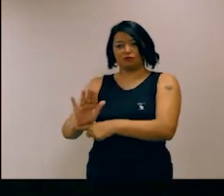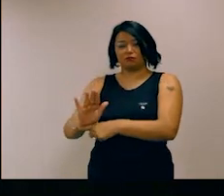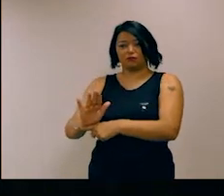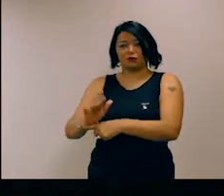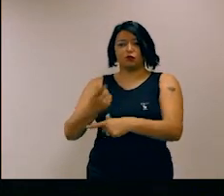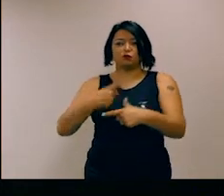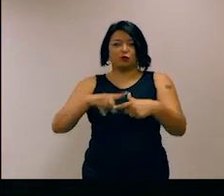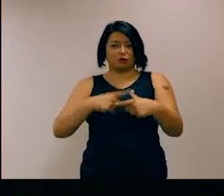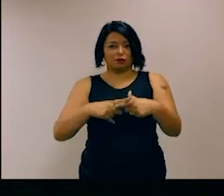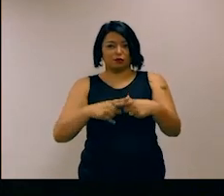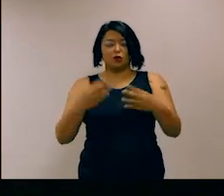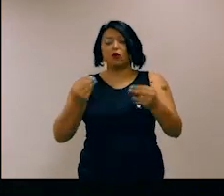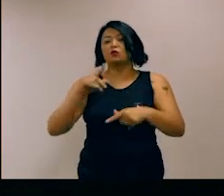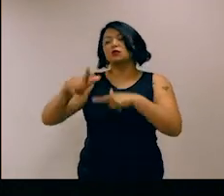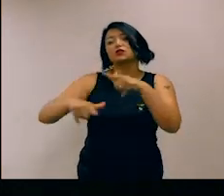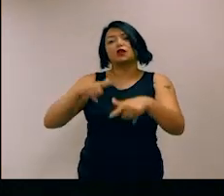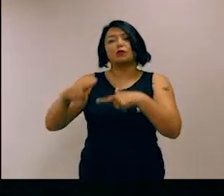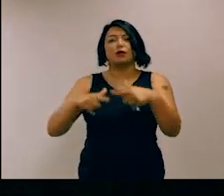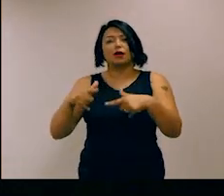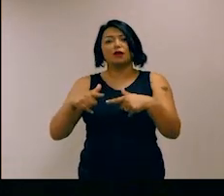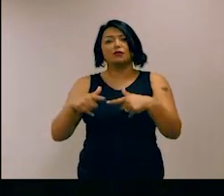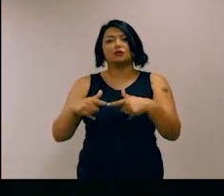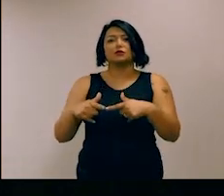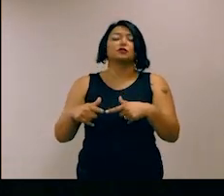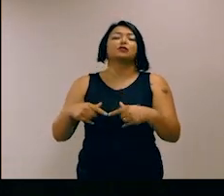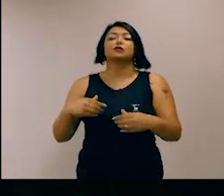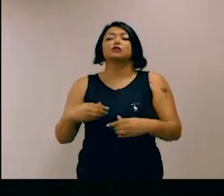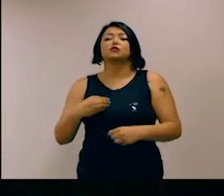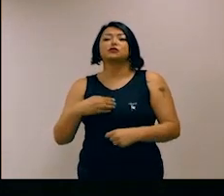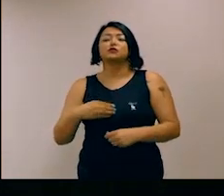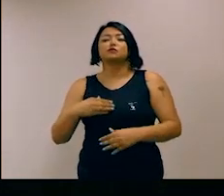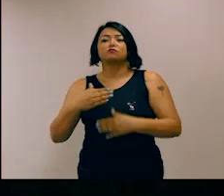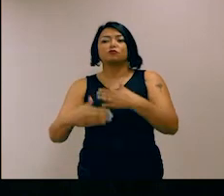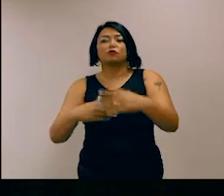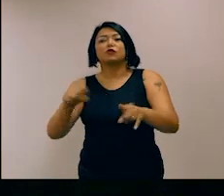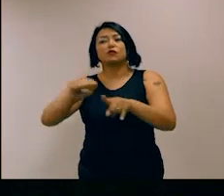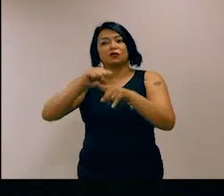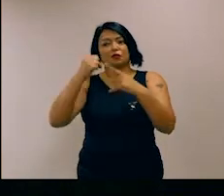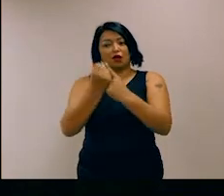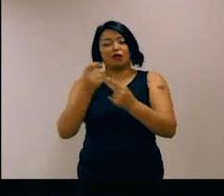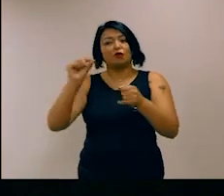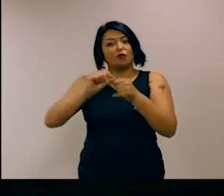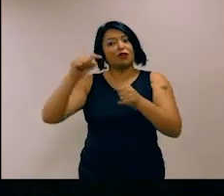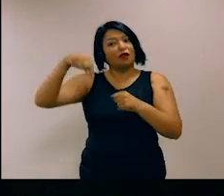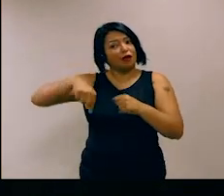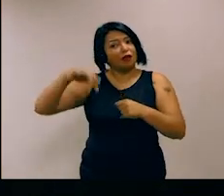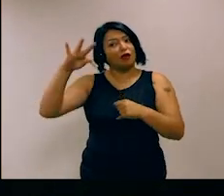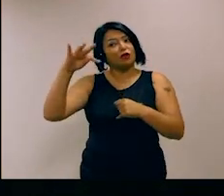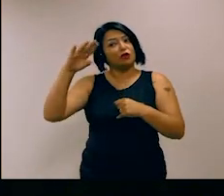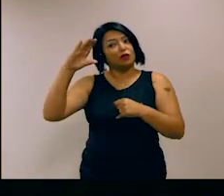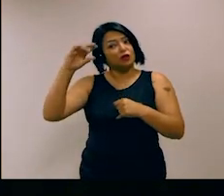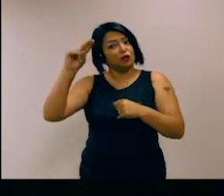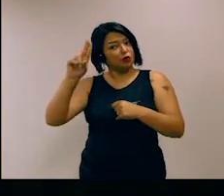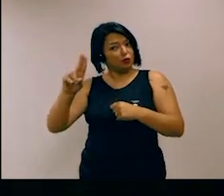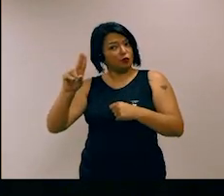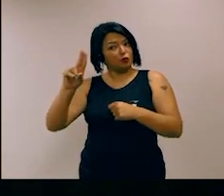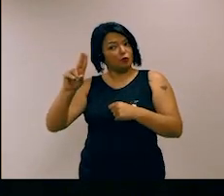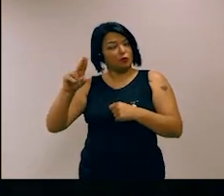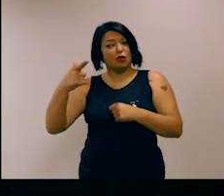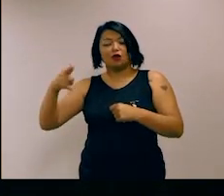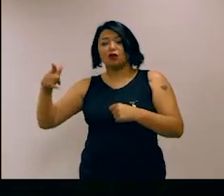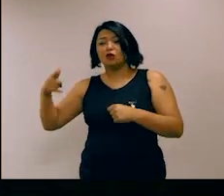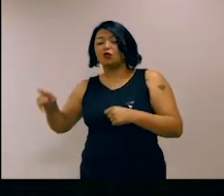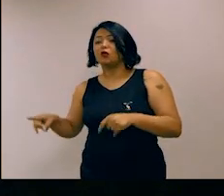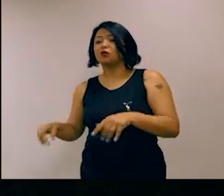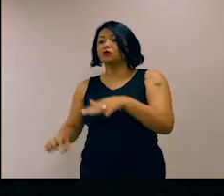of dealing with its greatest challenges. Many relevant work for our society are developed here at the TCU